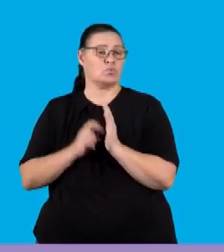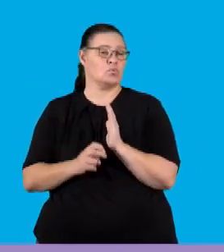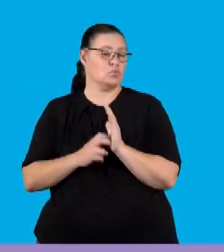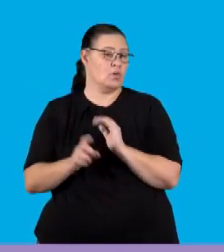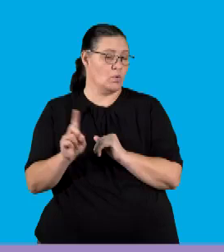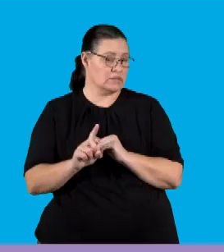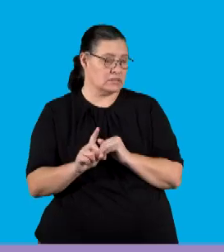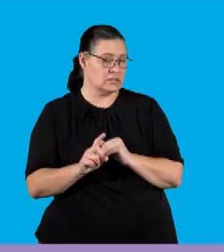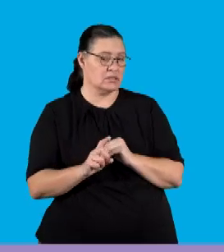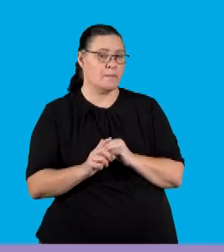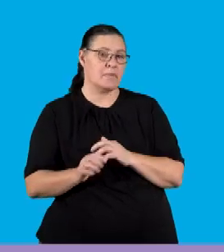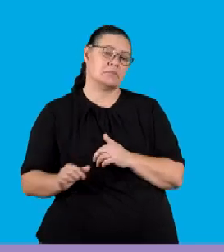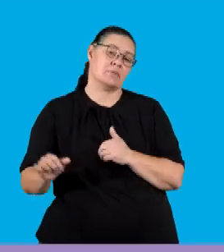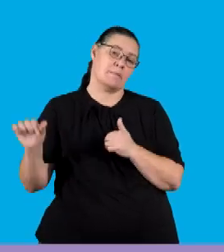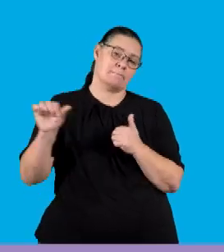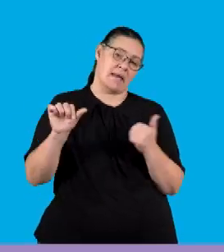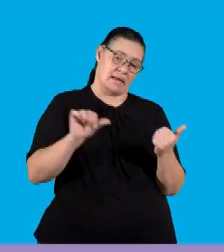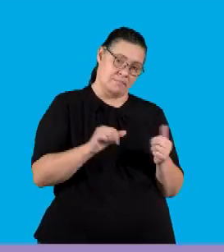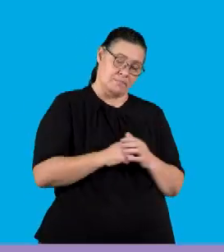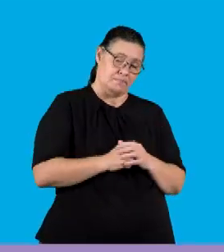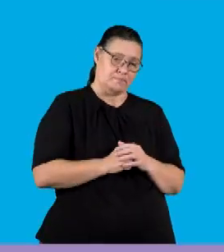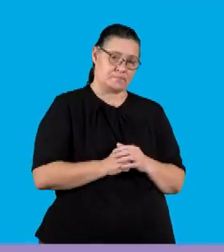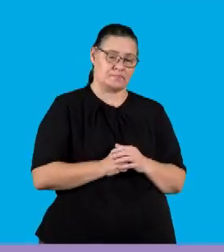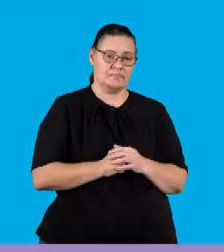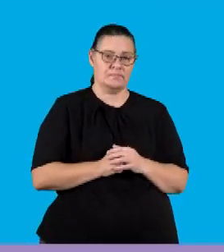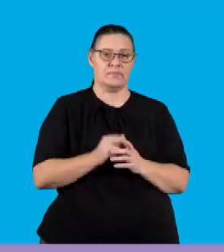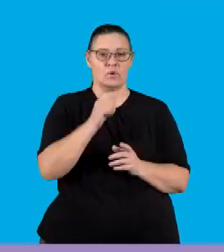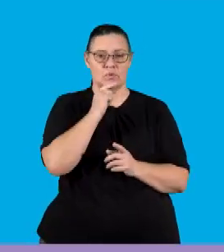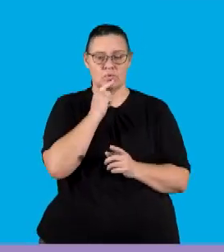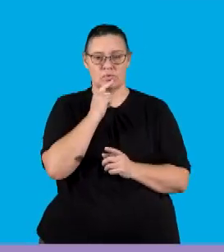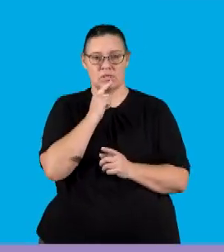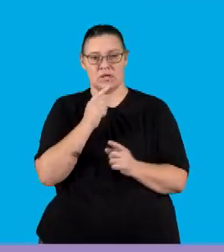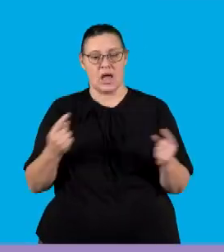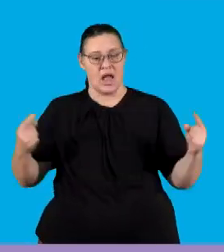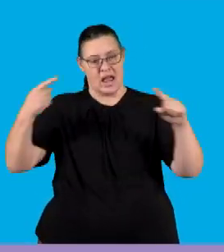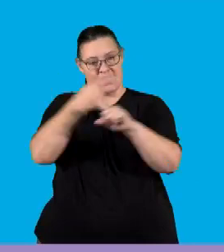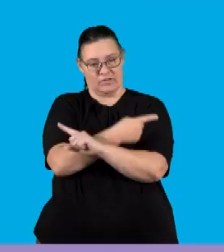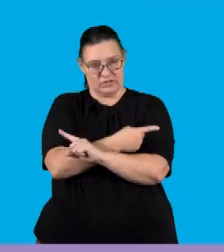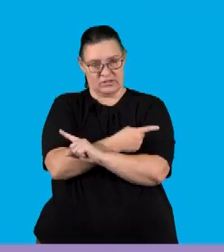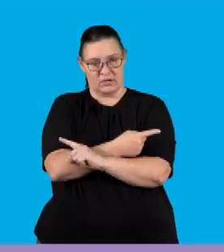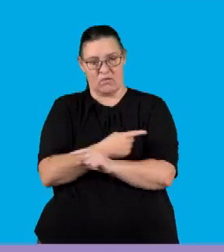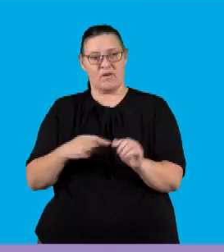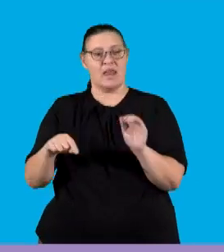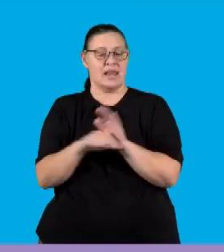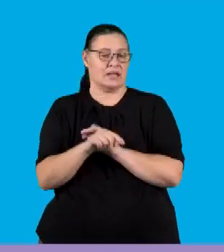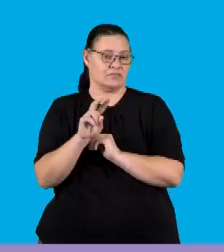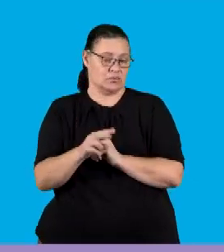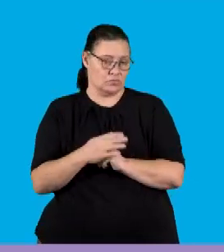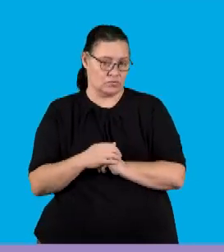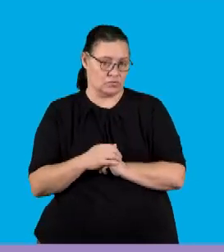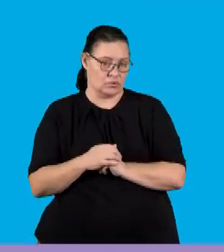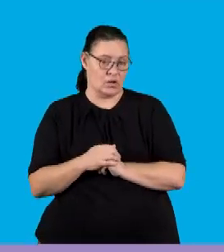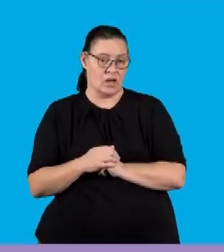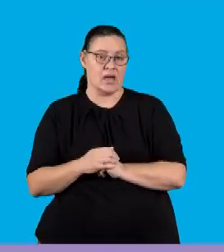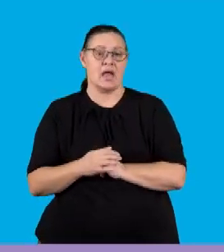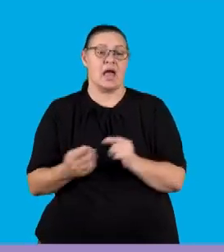we need to move backwards, or we need to use the additive inverse of negative 2. Now the additive